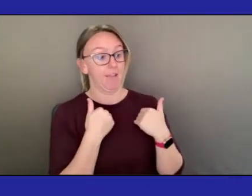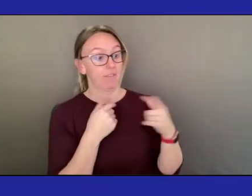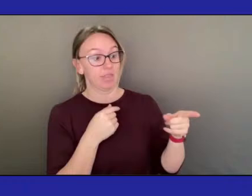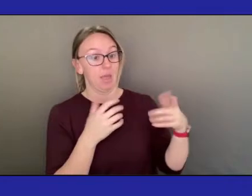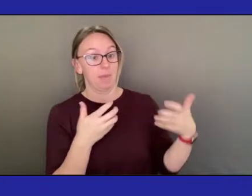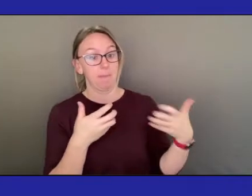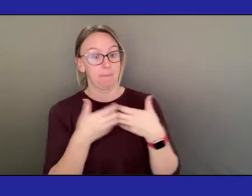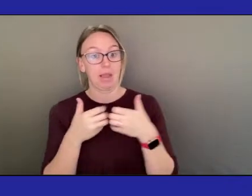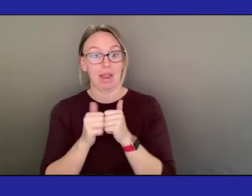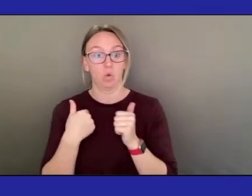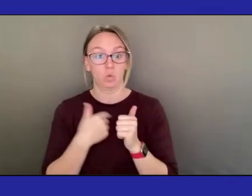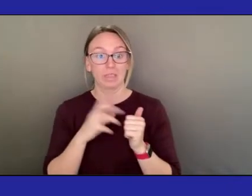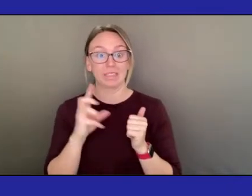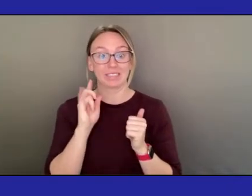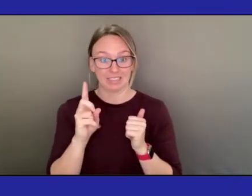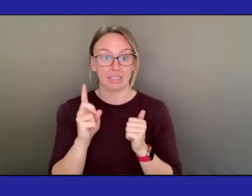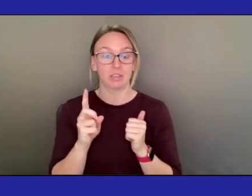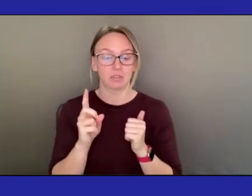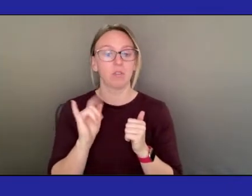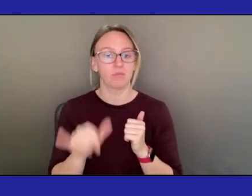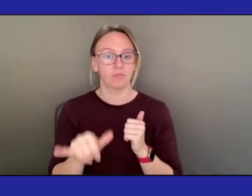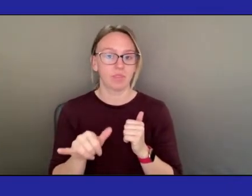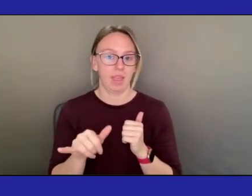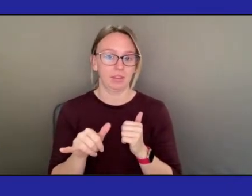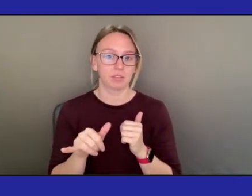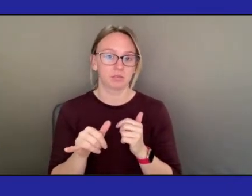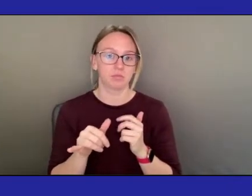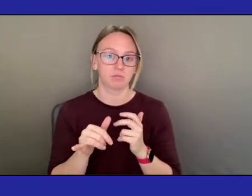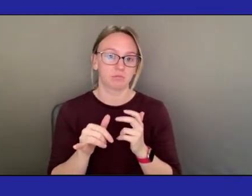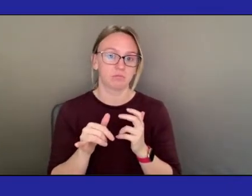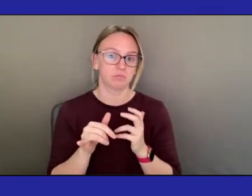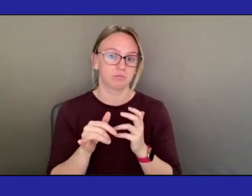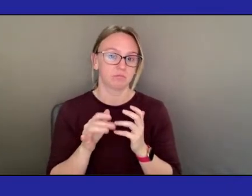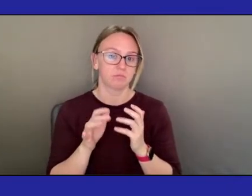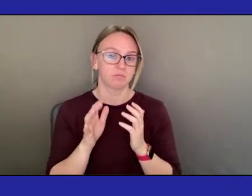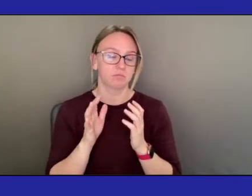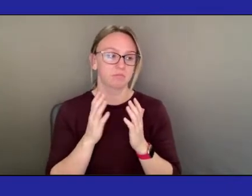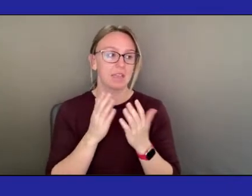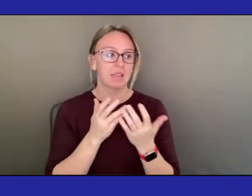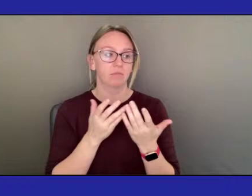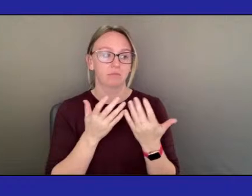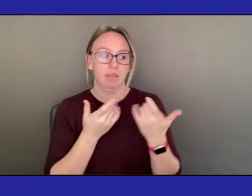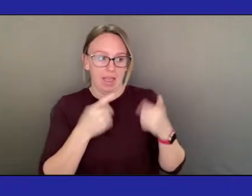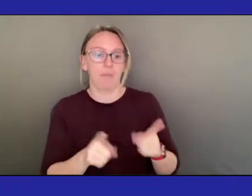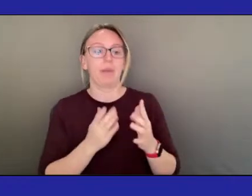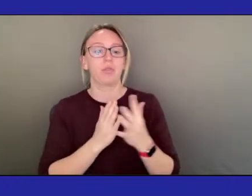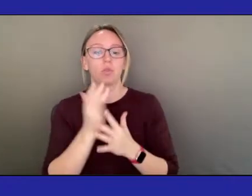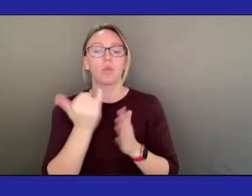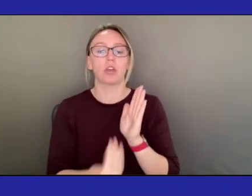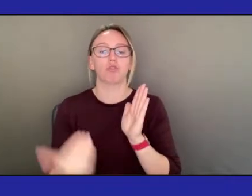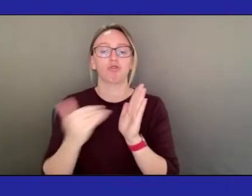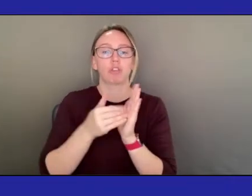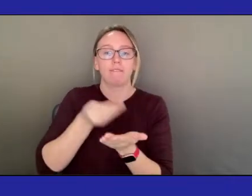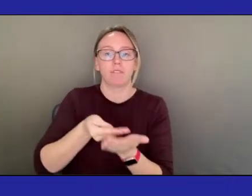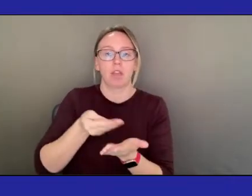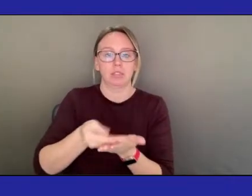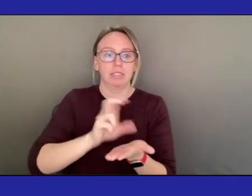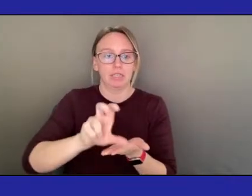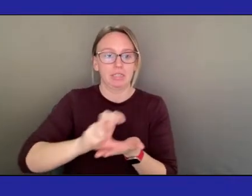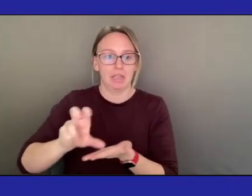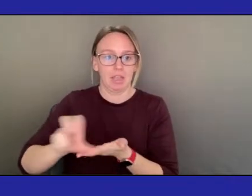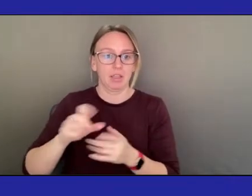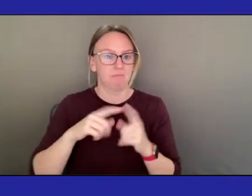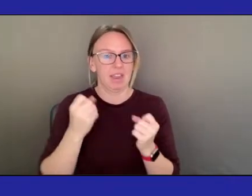through Disrupt funding, years ago. But they are part of our clinical teams, and they spend half of their time just